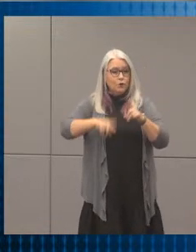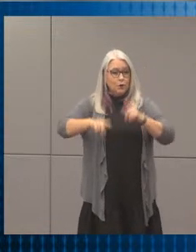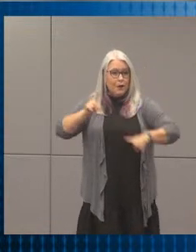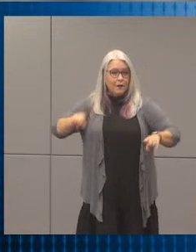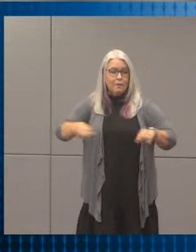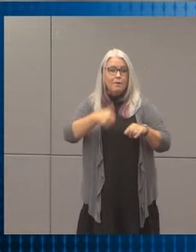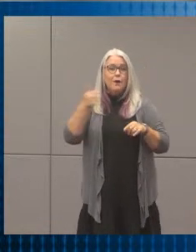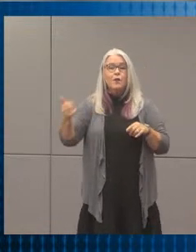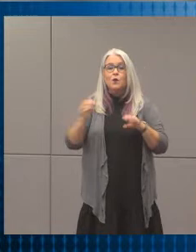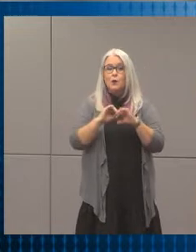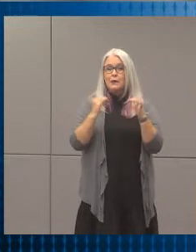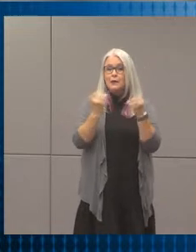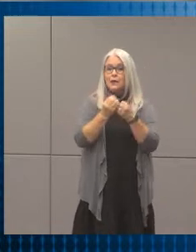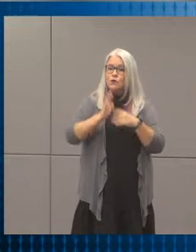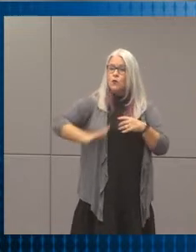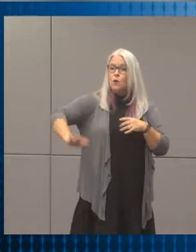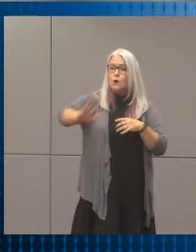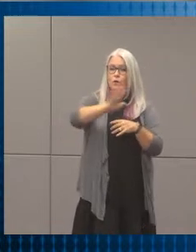country.